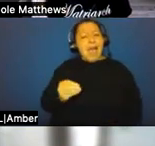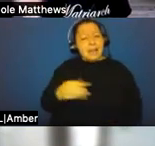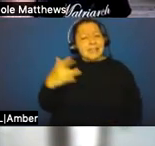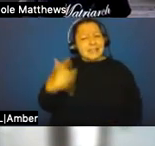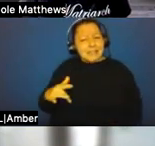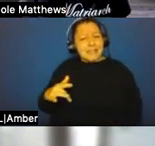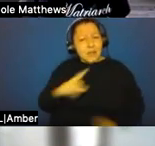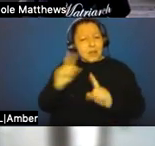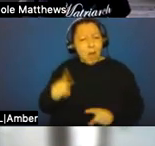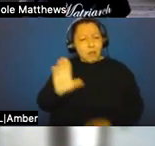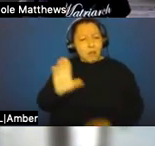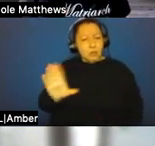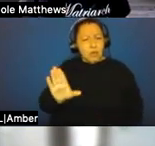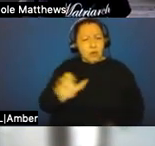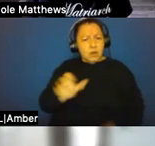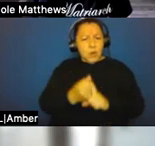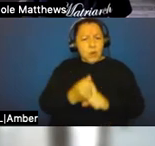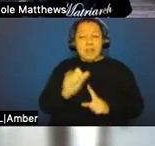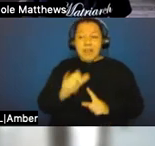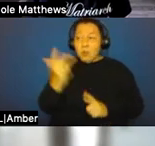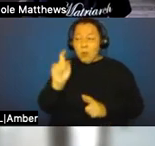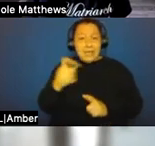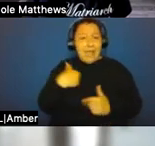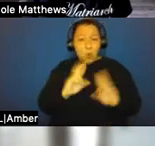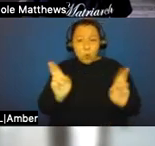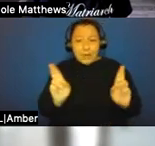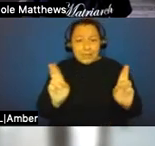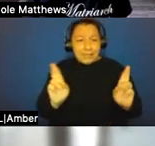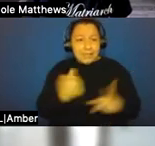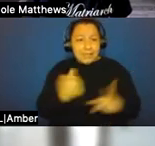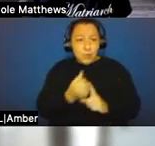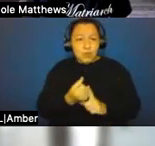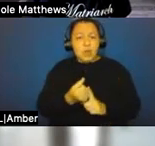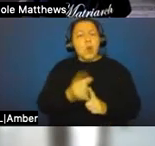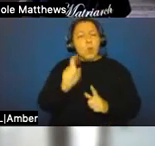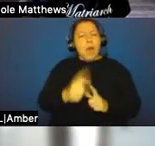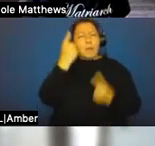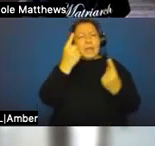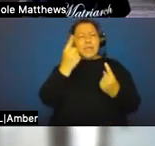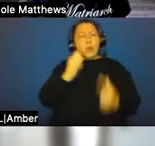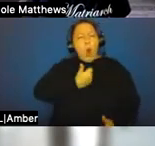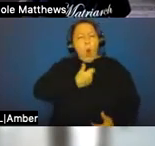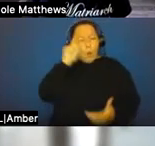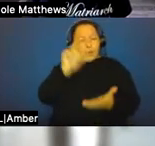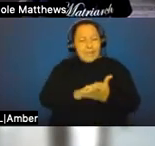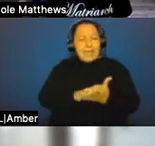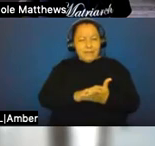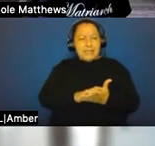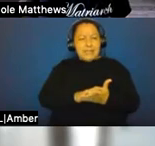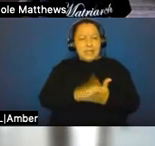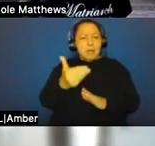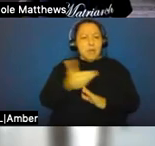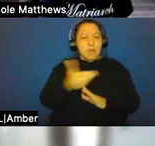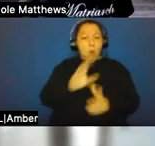start thinking about what our own beliefs are, because it's important to know what our beliefs are going into providing advocacy. Because if